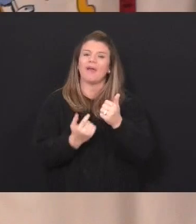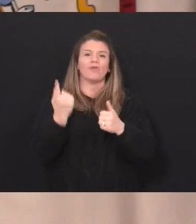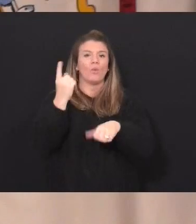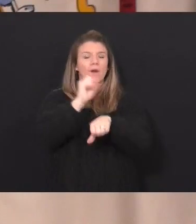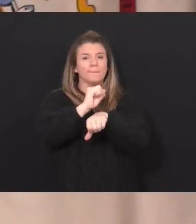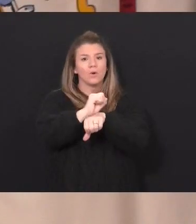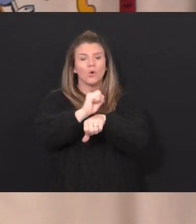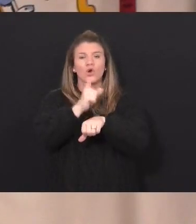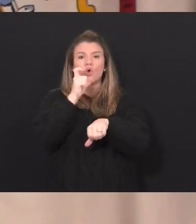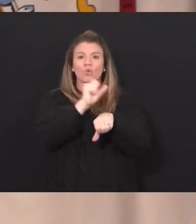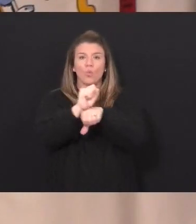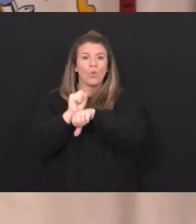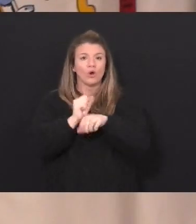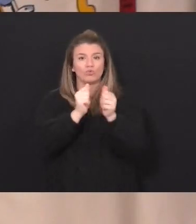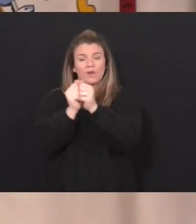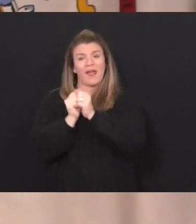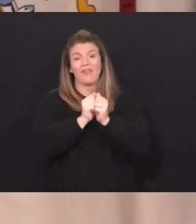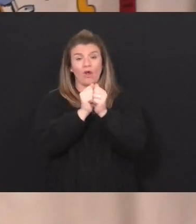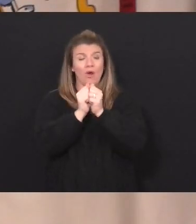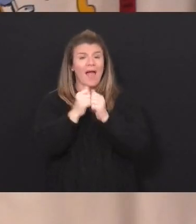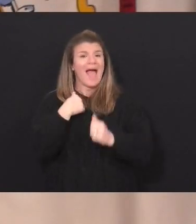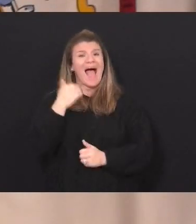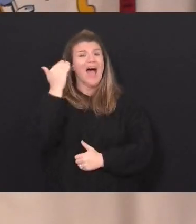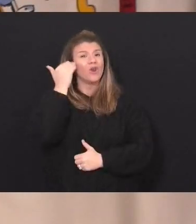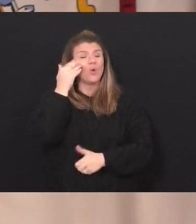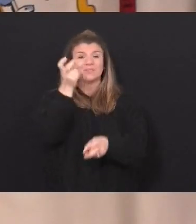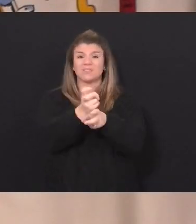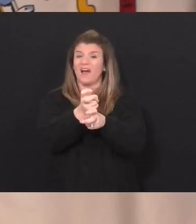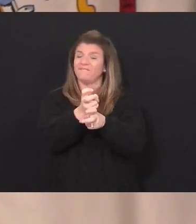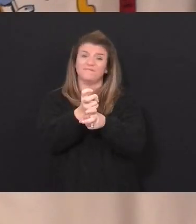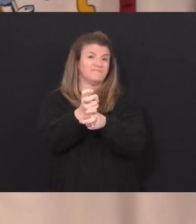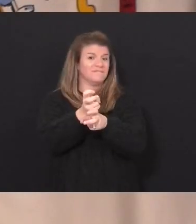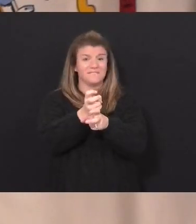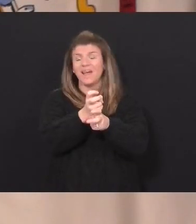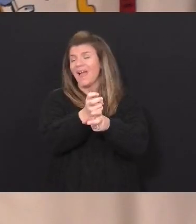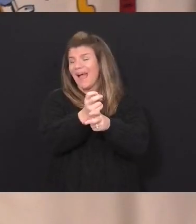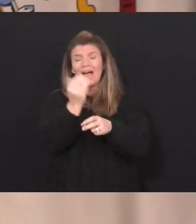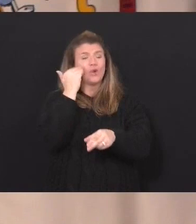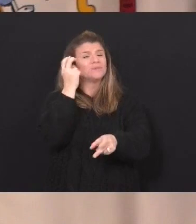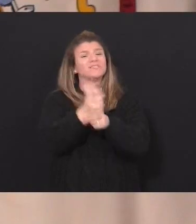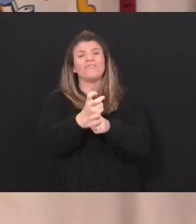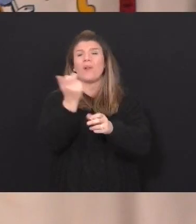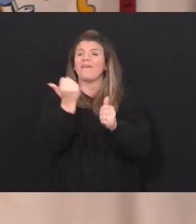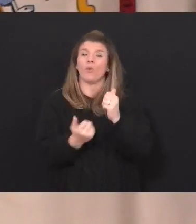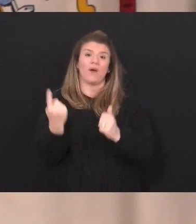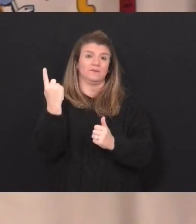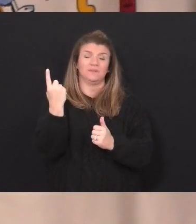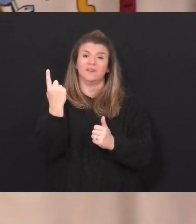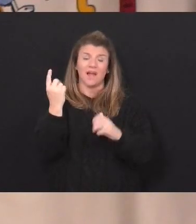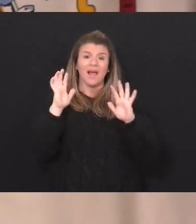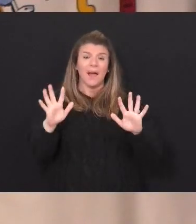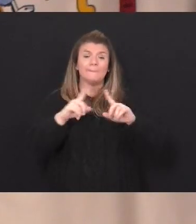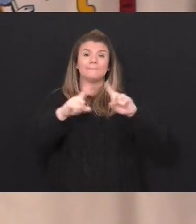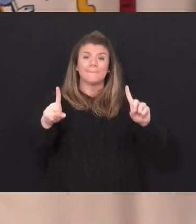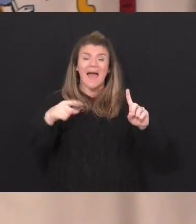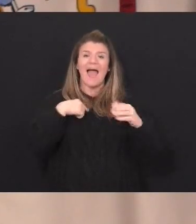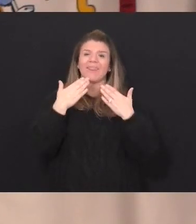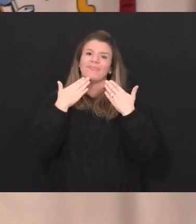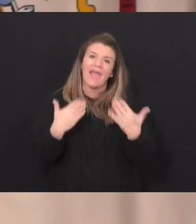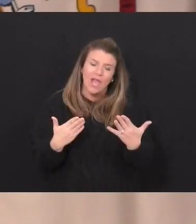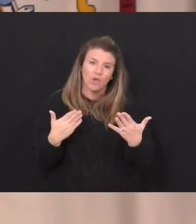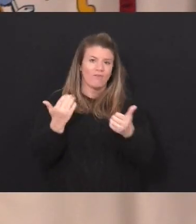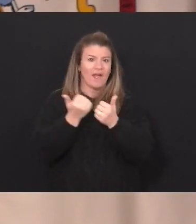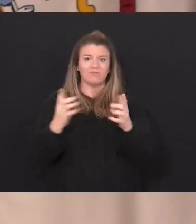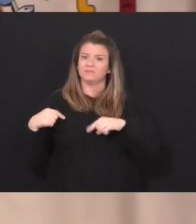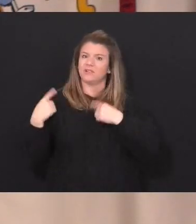with all the people and everything. I know it's tough on everybody. It's really tough on everybody. But again, I thank you for all you've